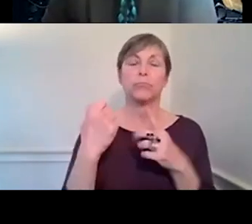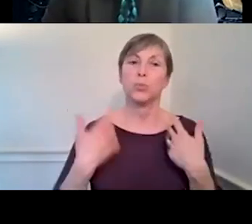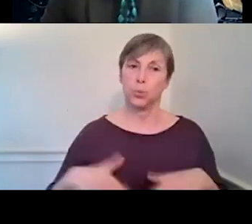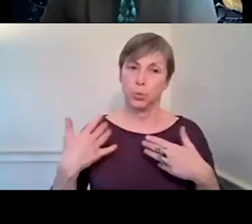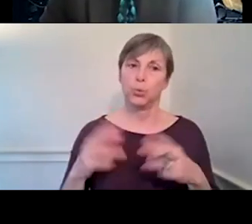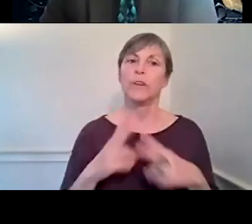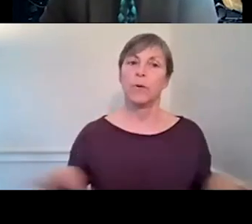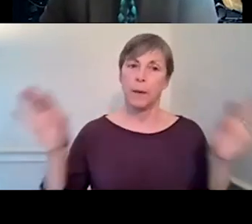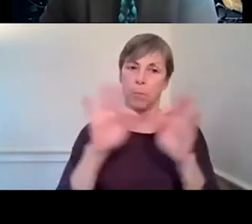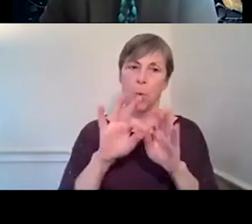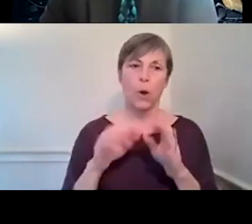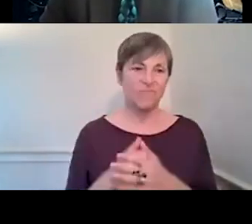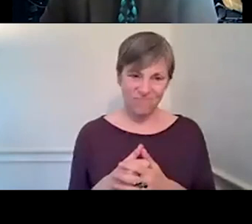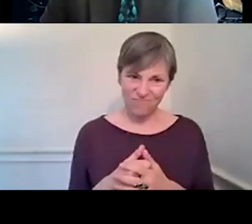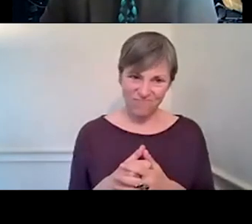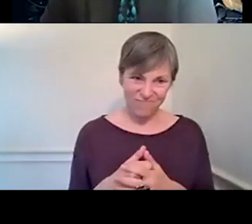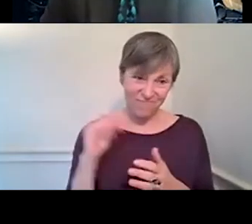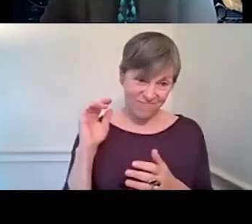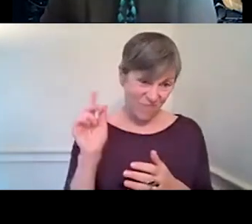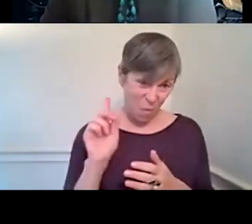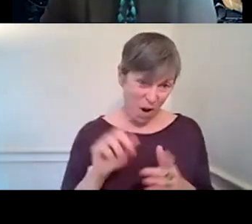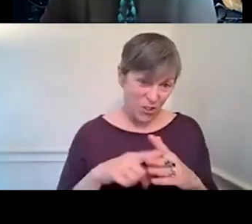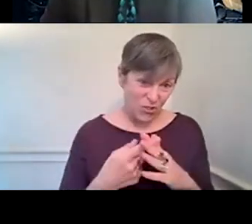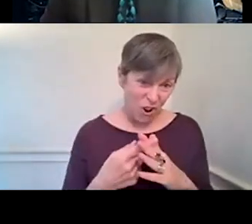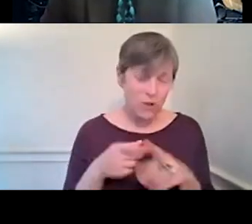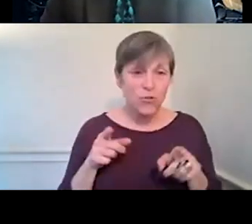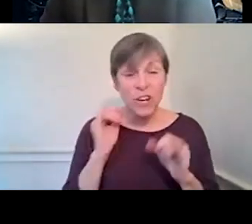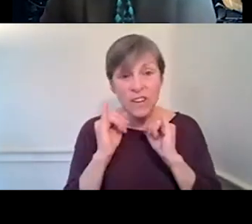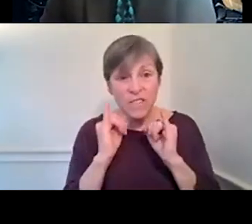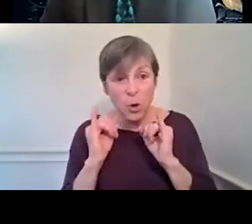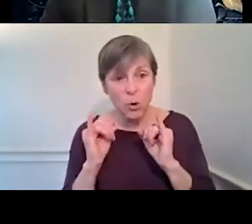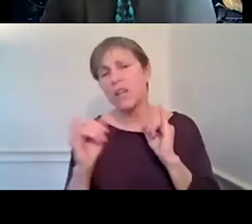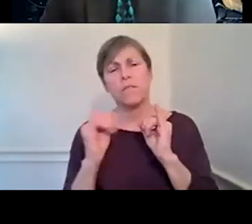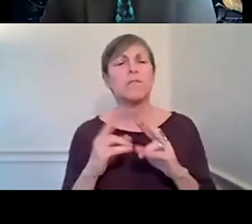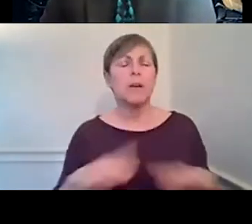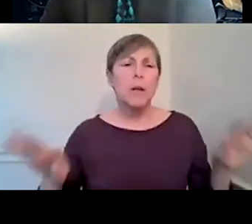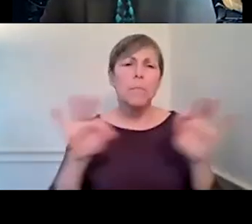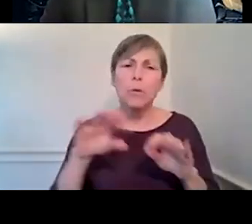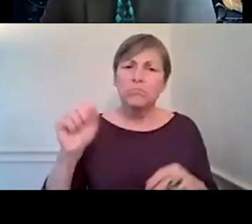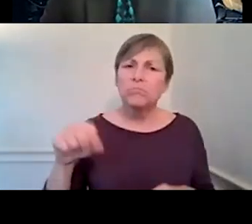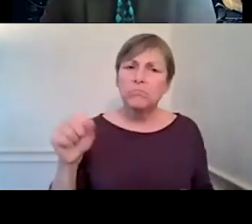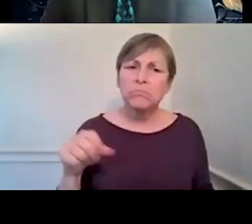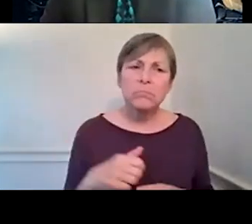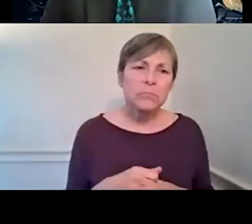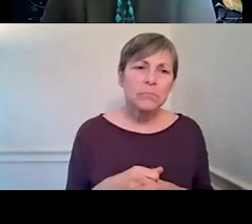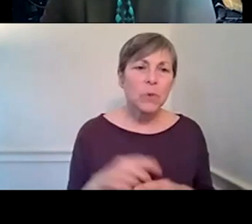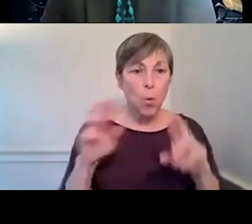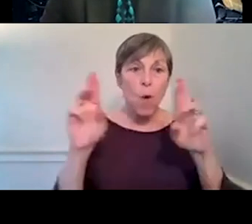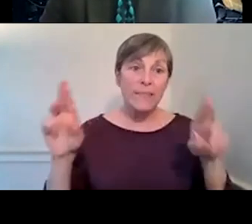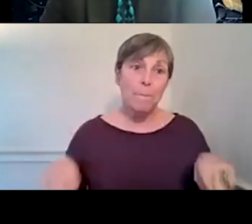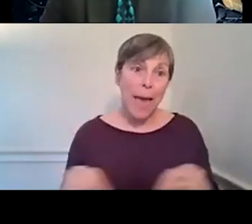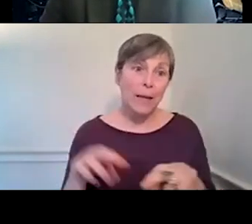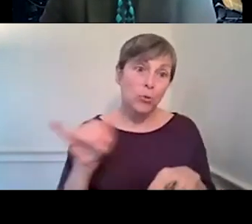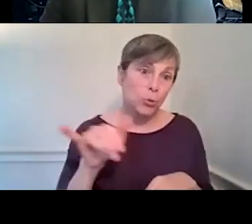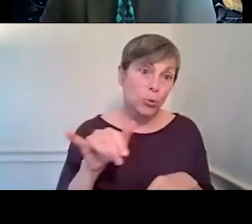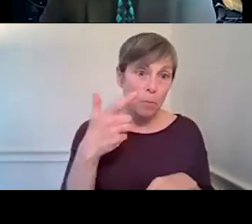So I'll start off there. The interview, I think the interview is very important. Of course, the resume, because that